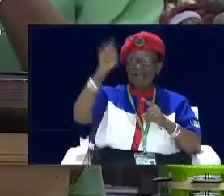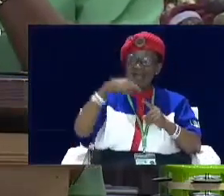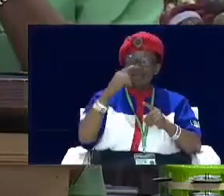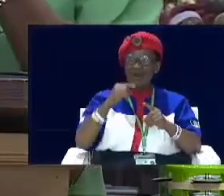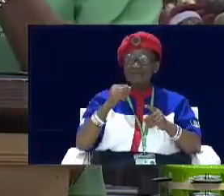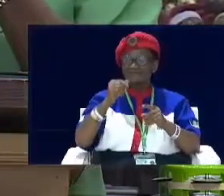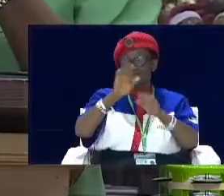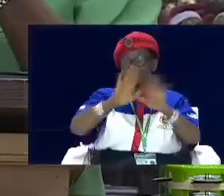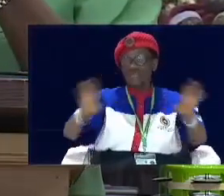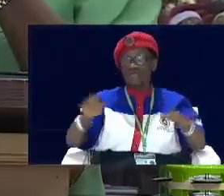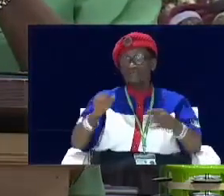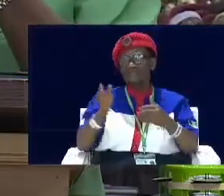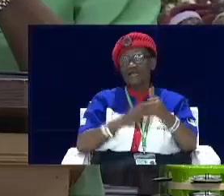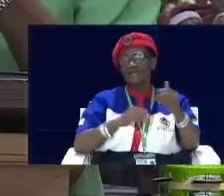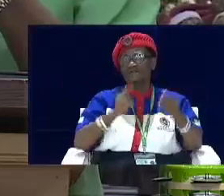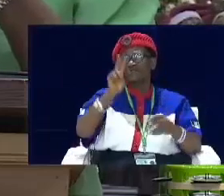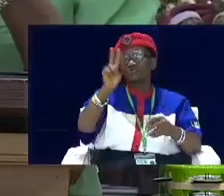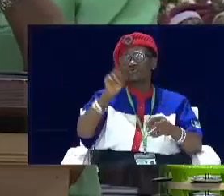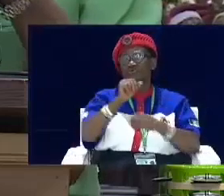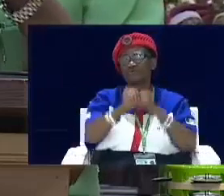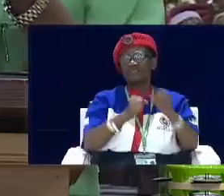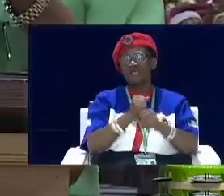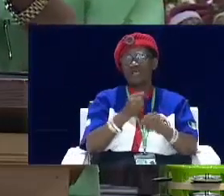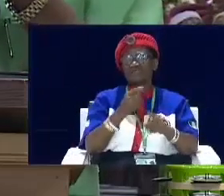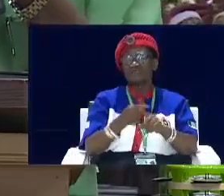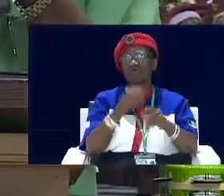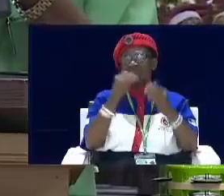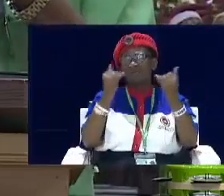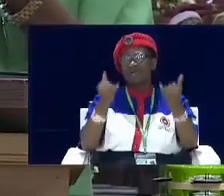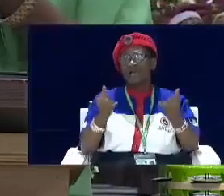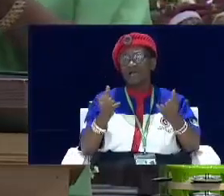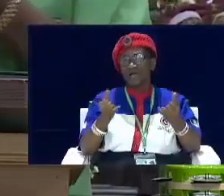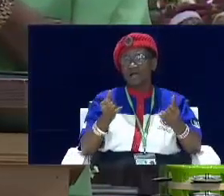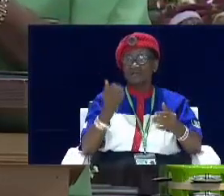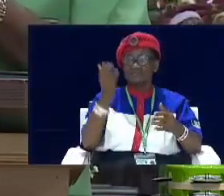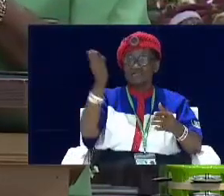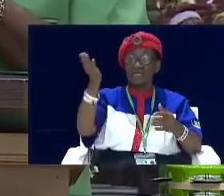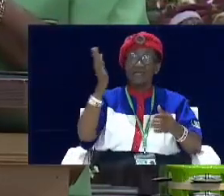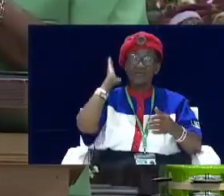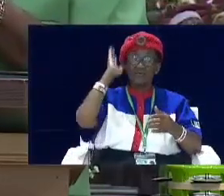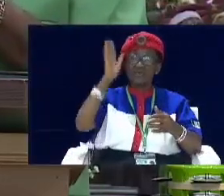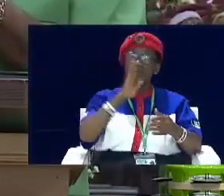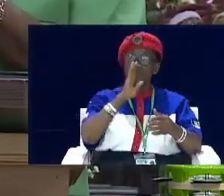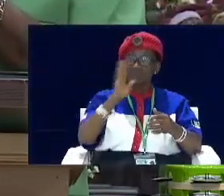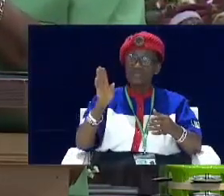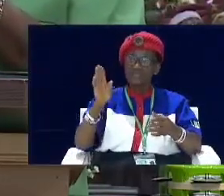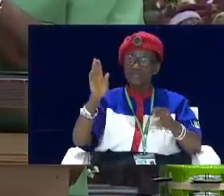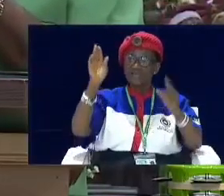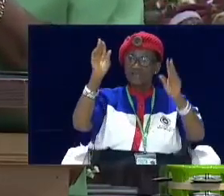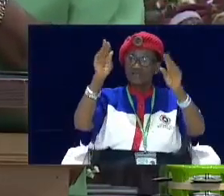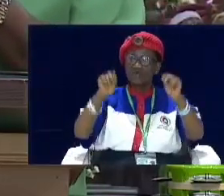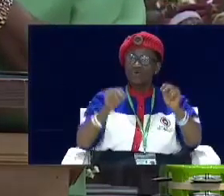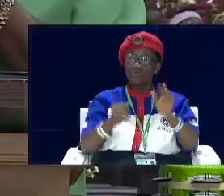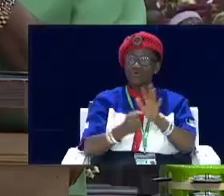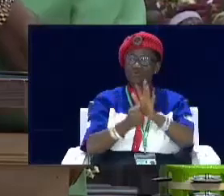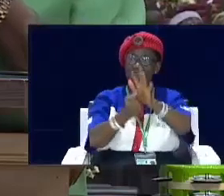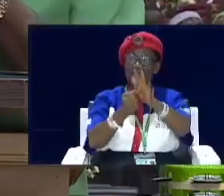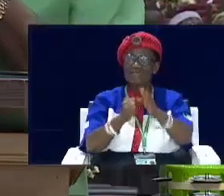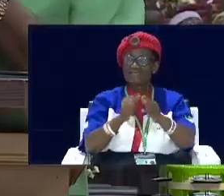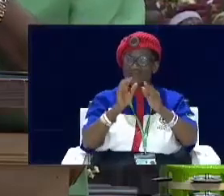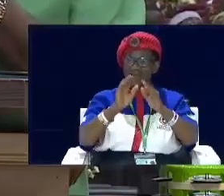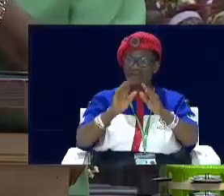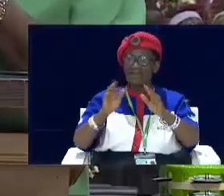Pé láìpẹ́ ọdún méjì ò tó pé sígbà tá a wà yìí. There will be no sign left that your family had